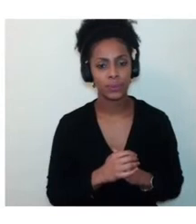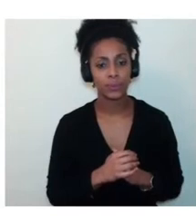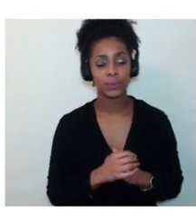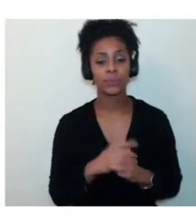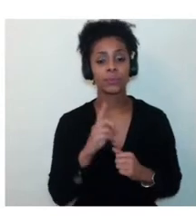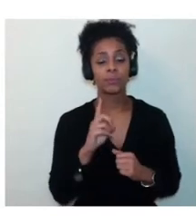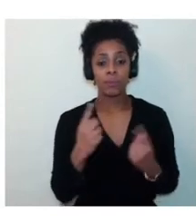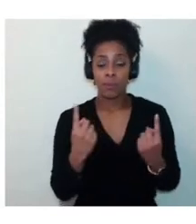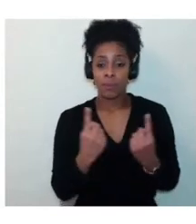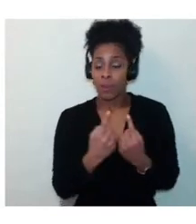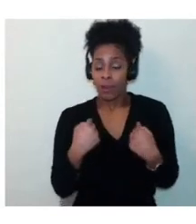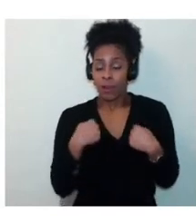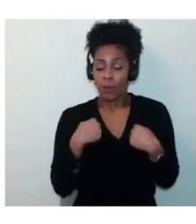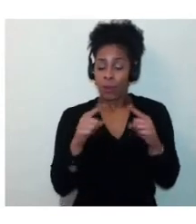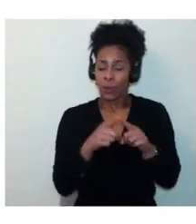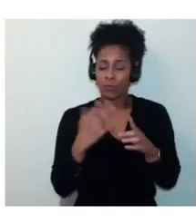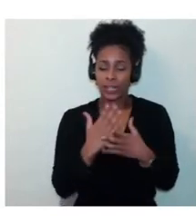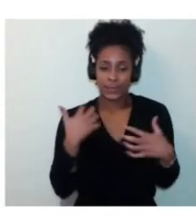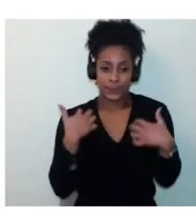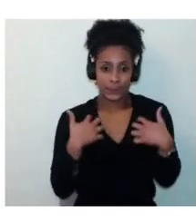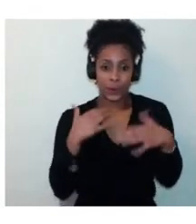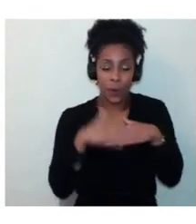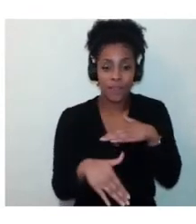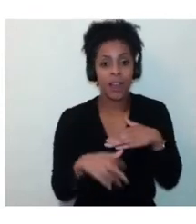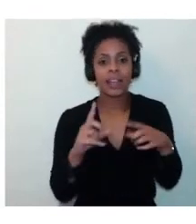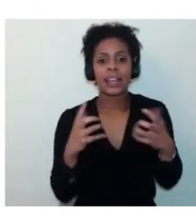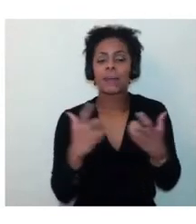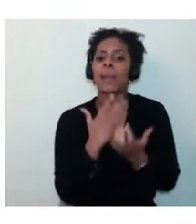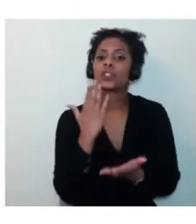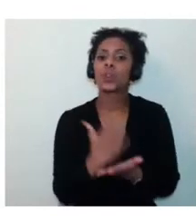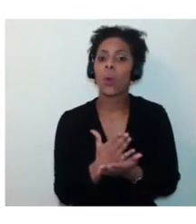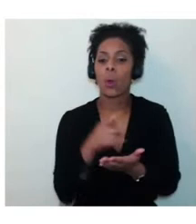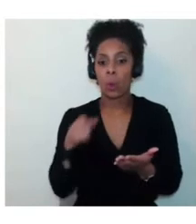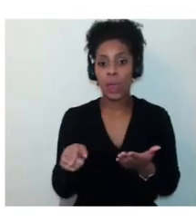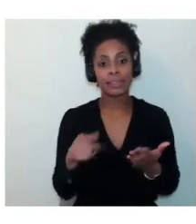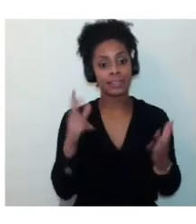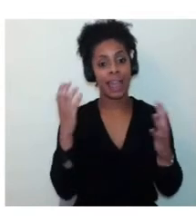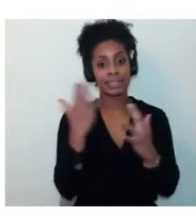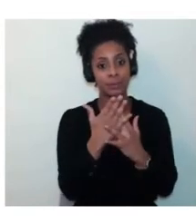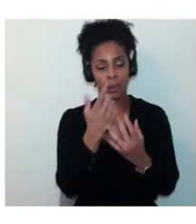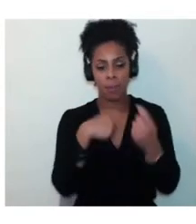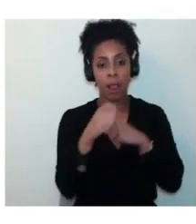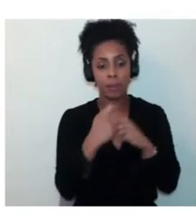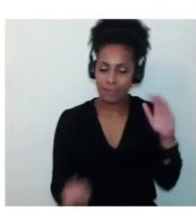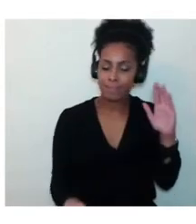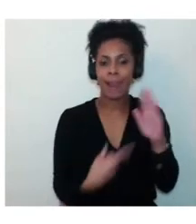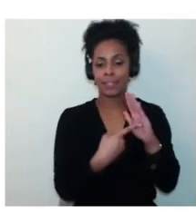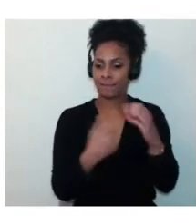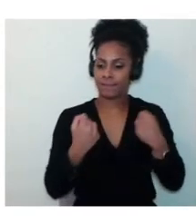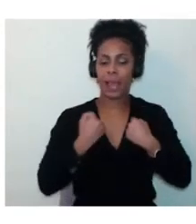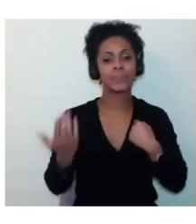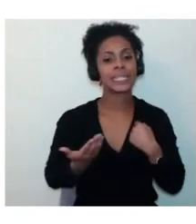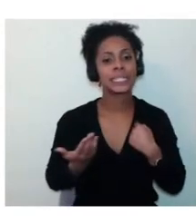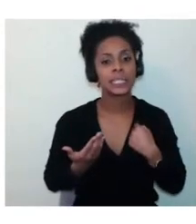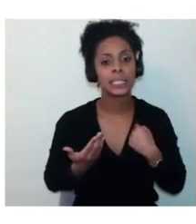just how we make accessibility a business imperative. As Mark said, there is a business rationale here, which is, here in